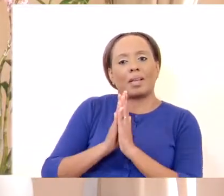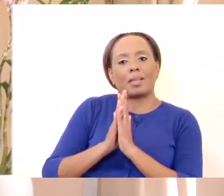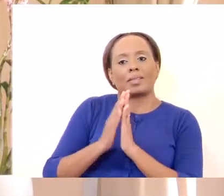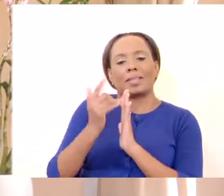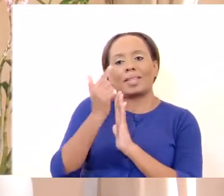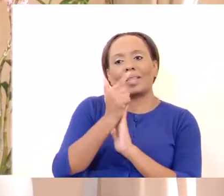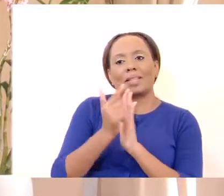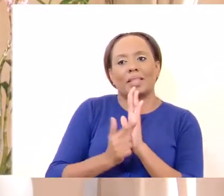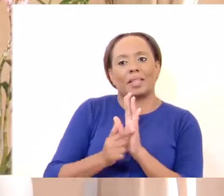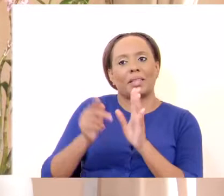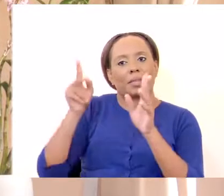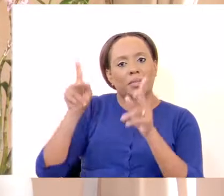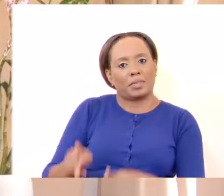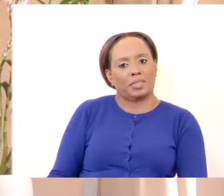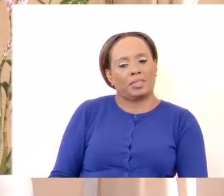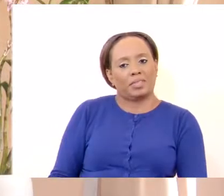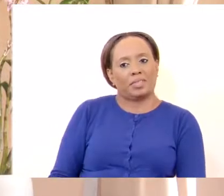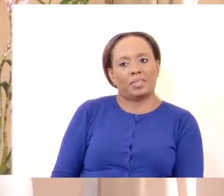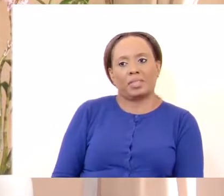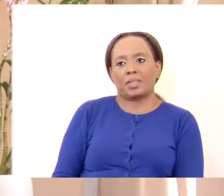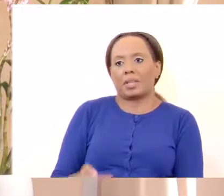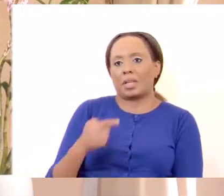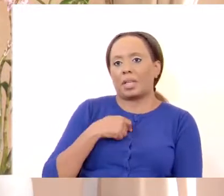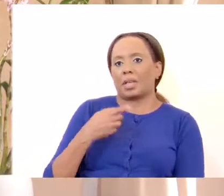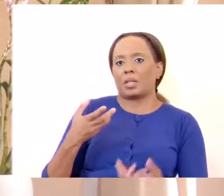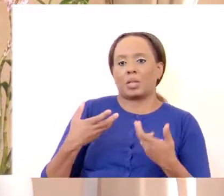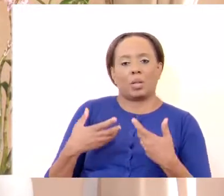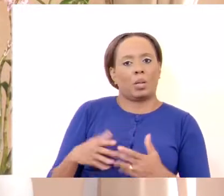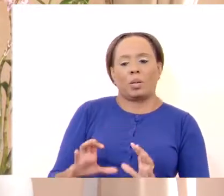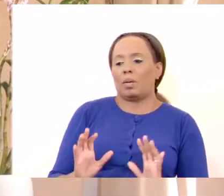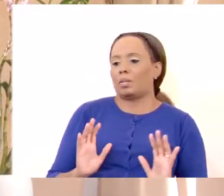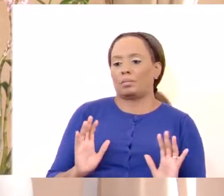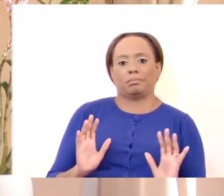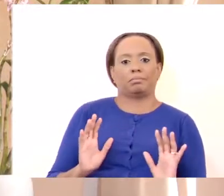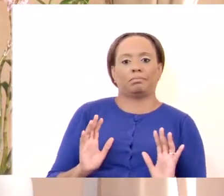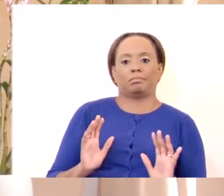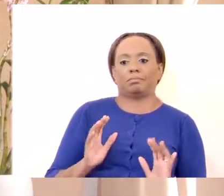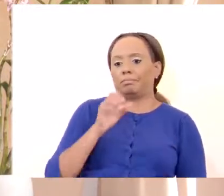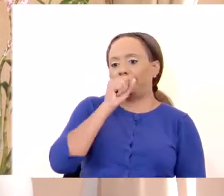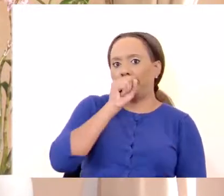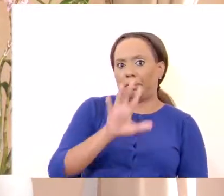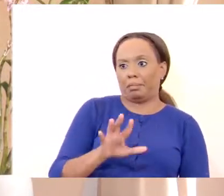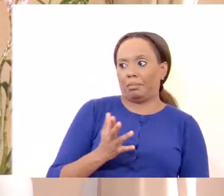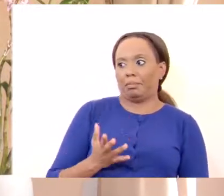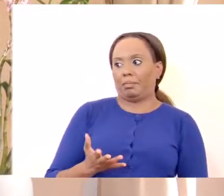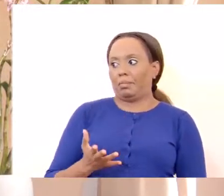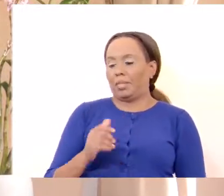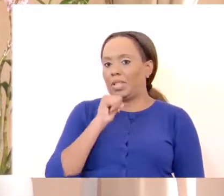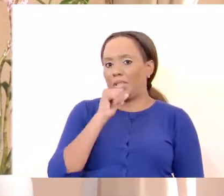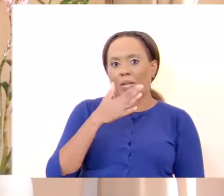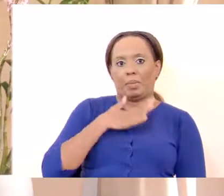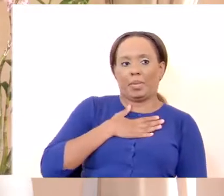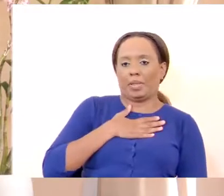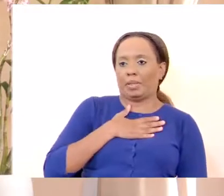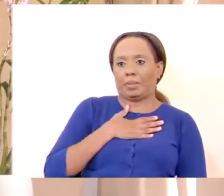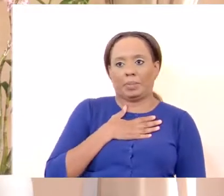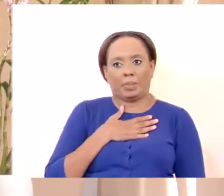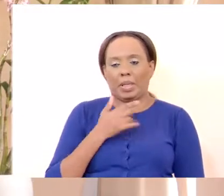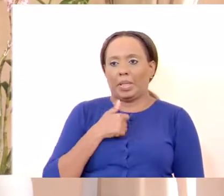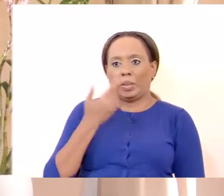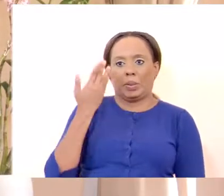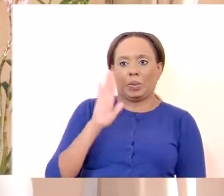legal persons, and I would not want to go into that area because that is not my area at this point in